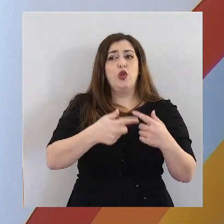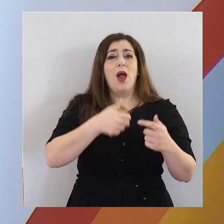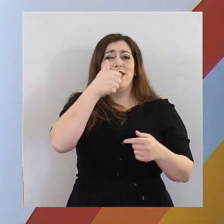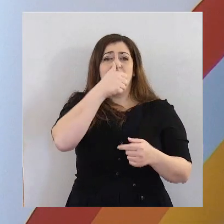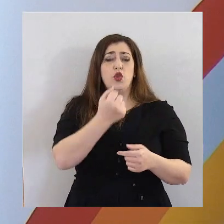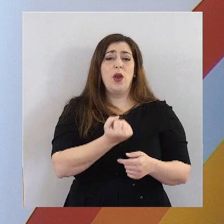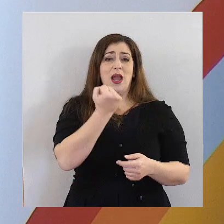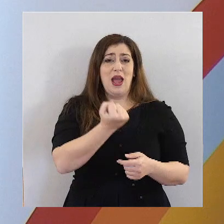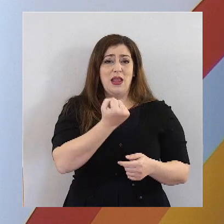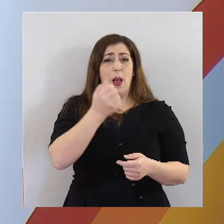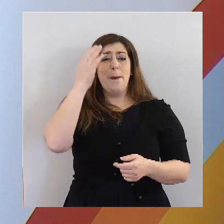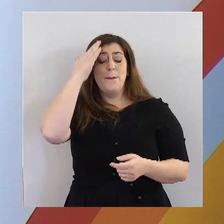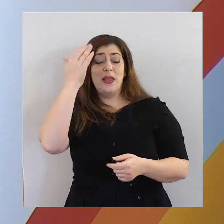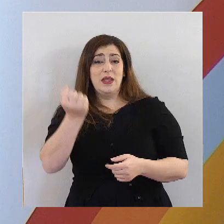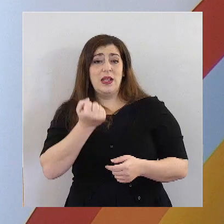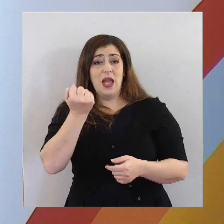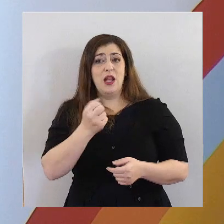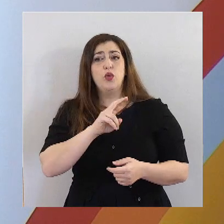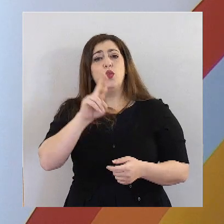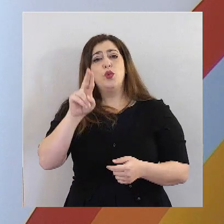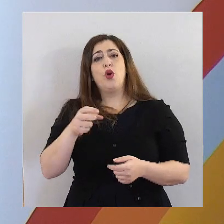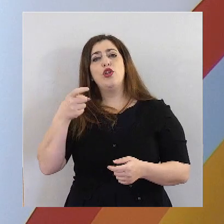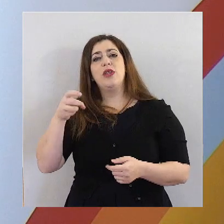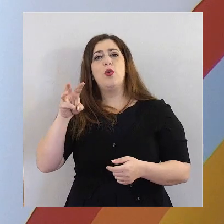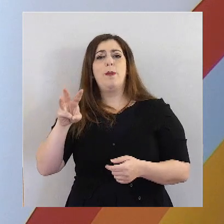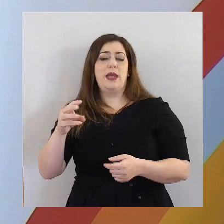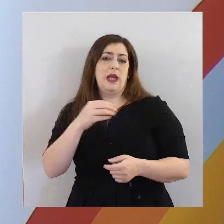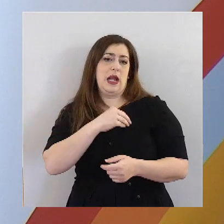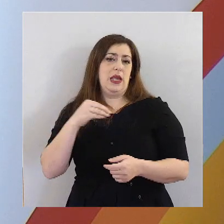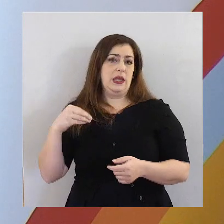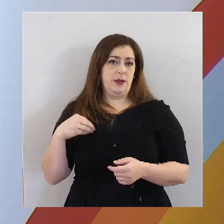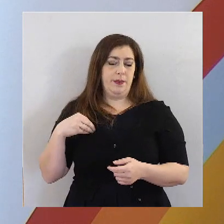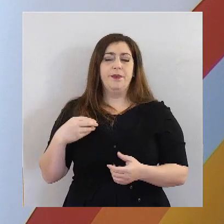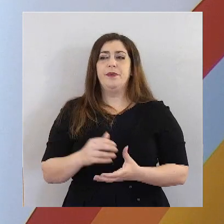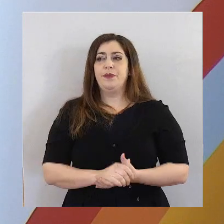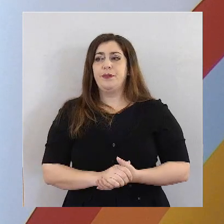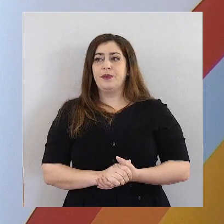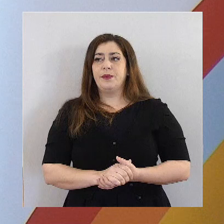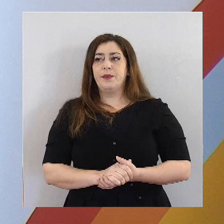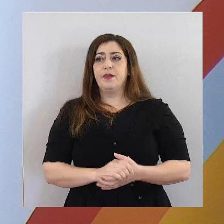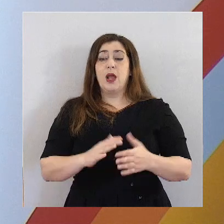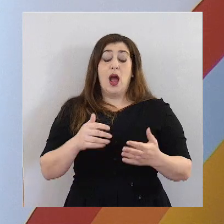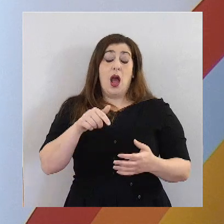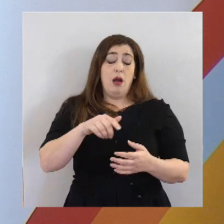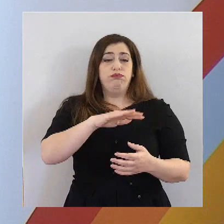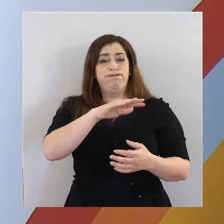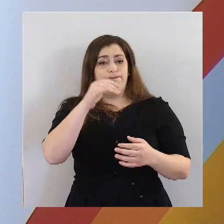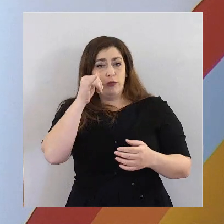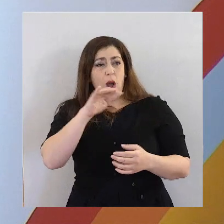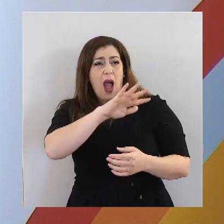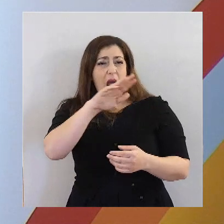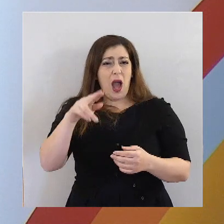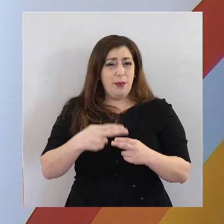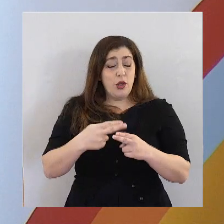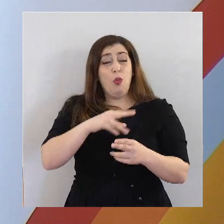Gender Wellbeing Clinic. All campaign resources were developed by the SOGIGESC unit in consultation with the partners, as well